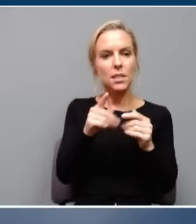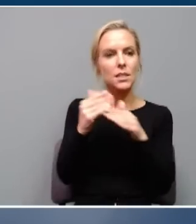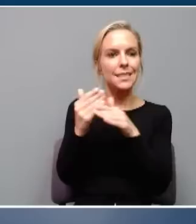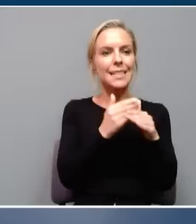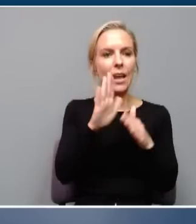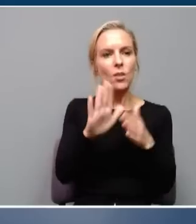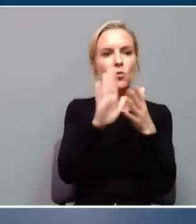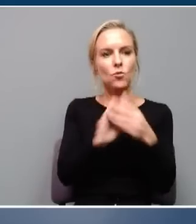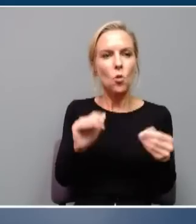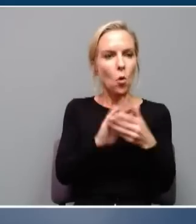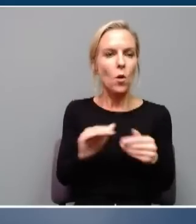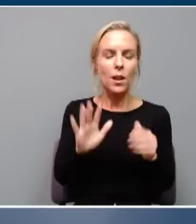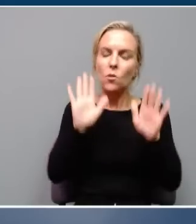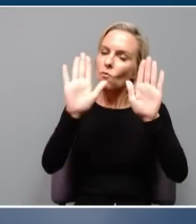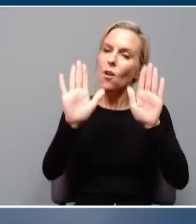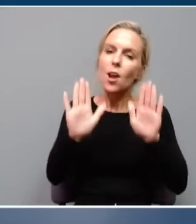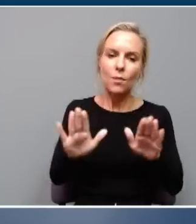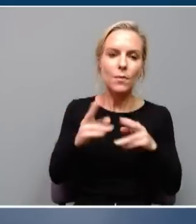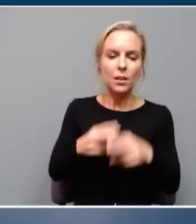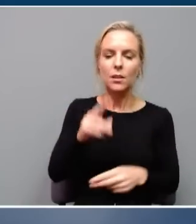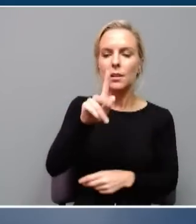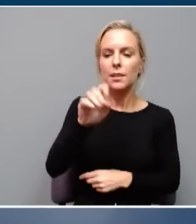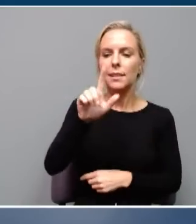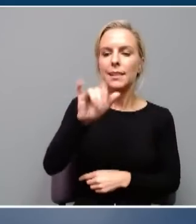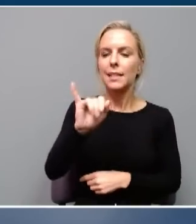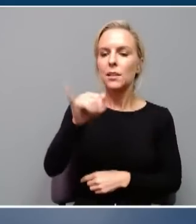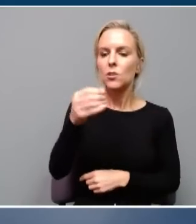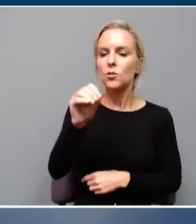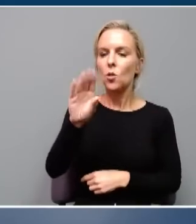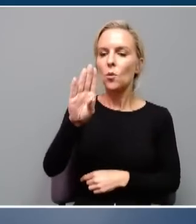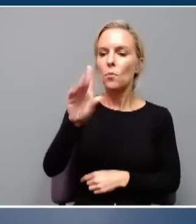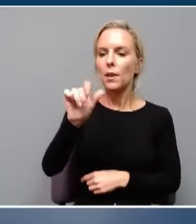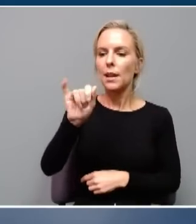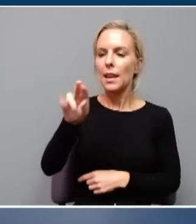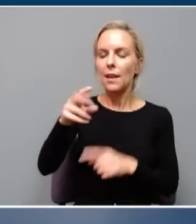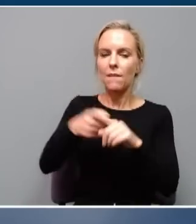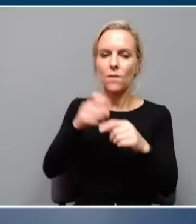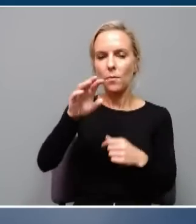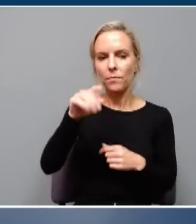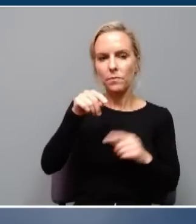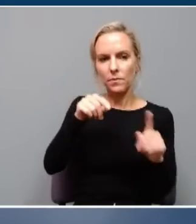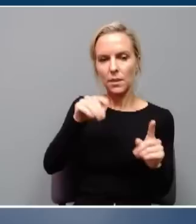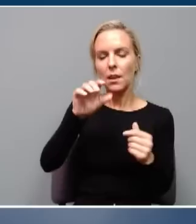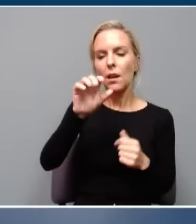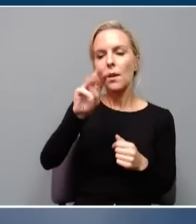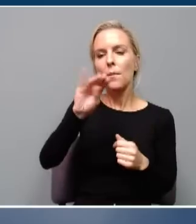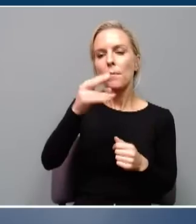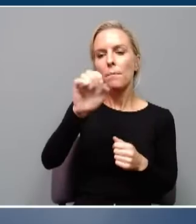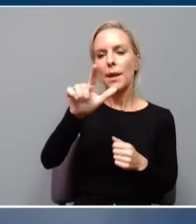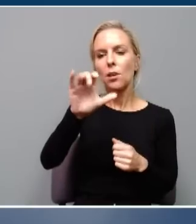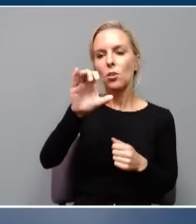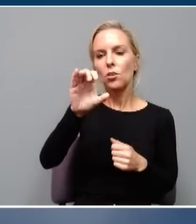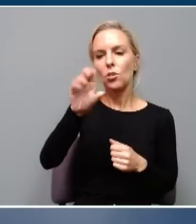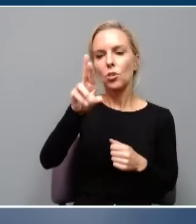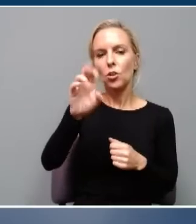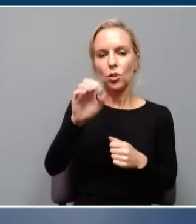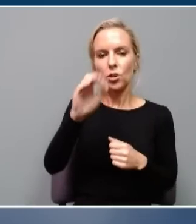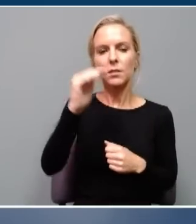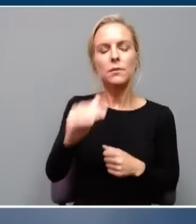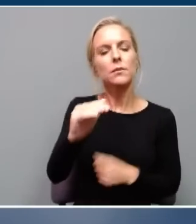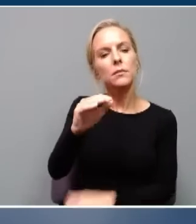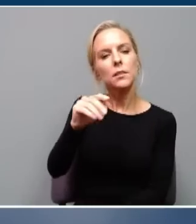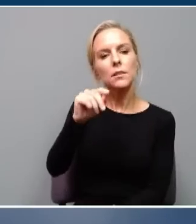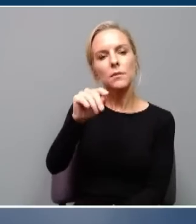phenomenal. They include Kelly Jo Blair from Martin County, Michael Curd from Anderson County, Xingjia Ding from